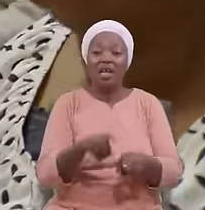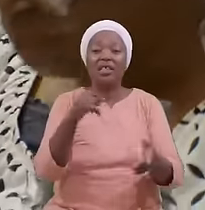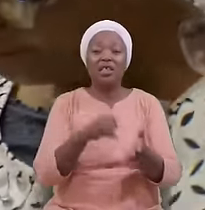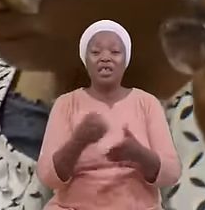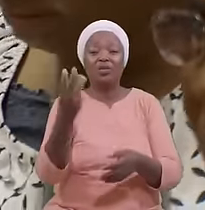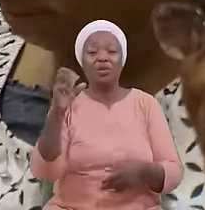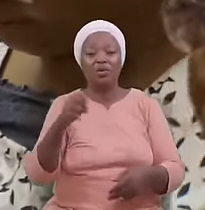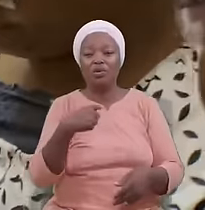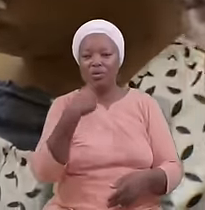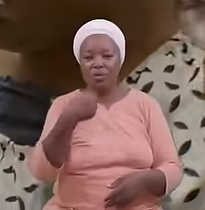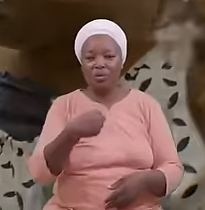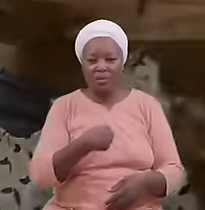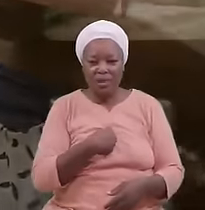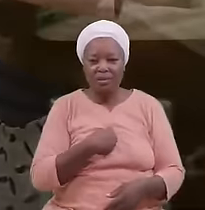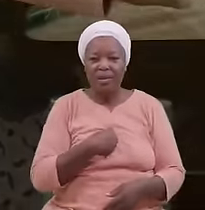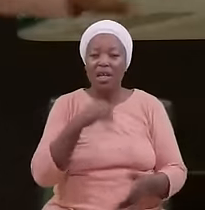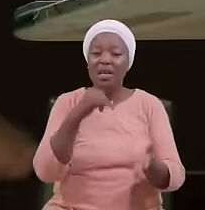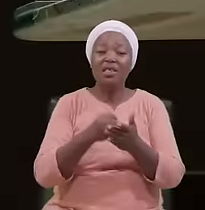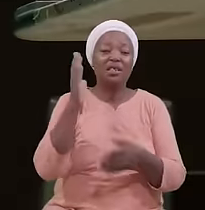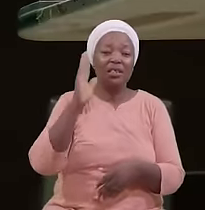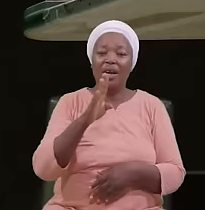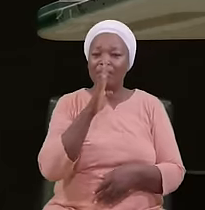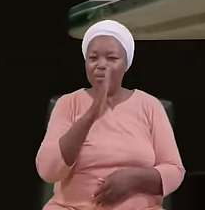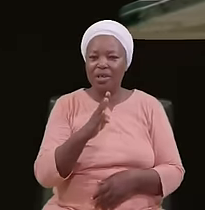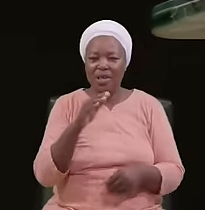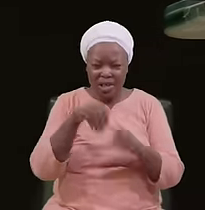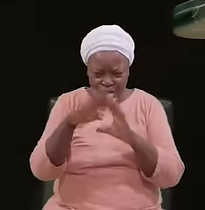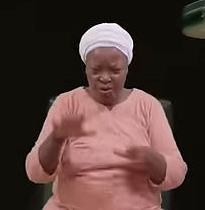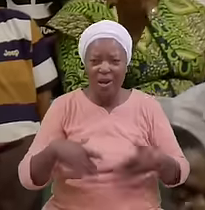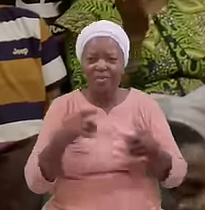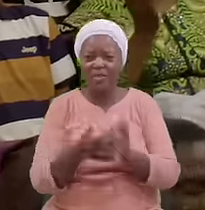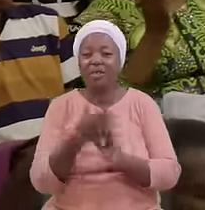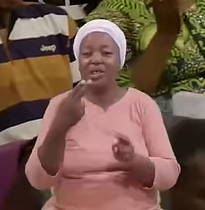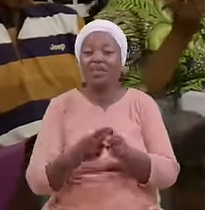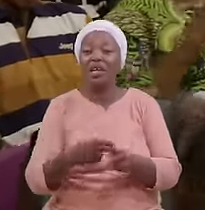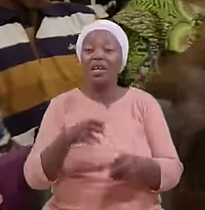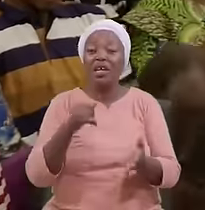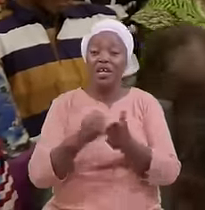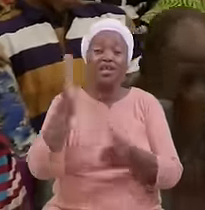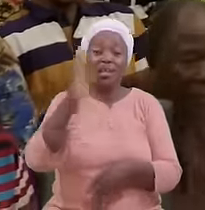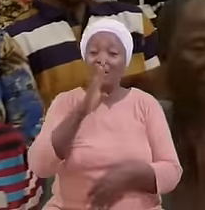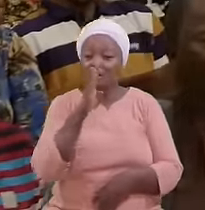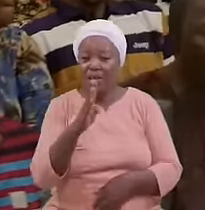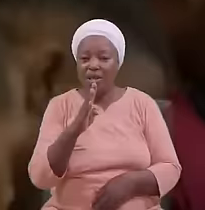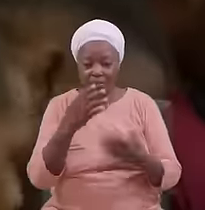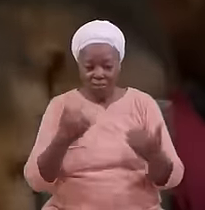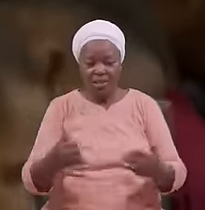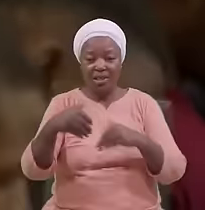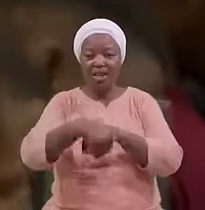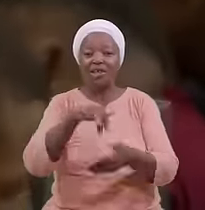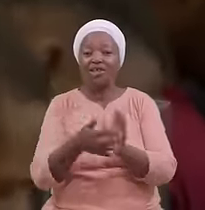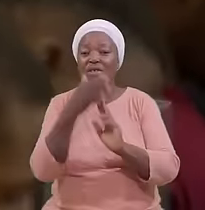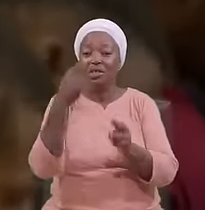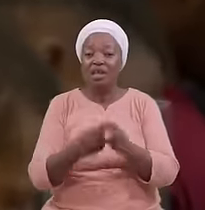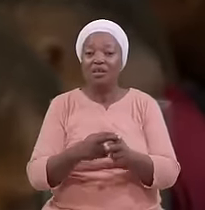told me. It shall be in your life. It shall be tonight.